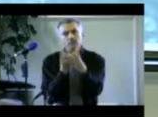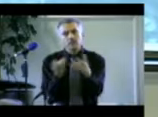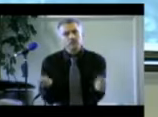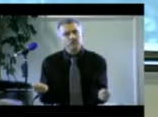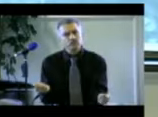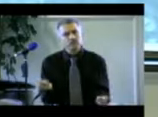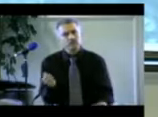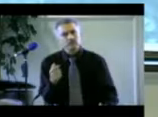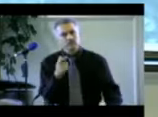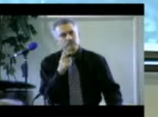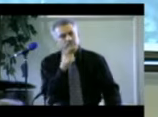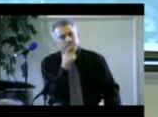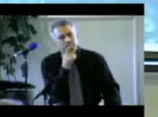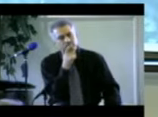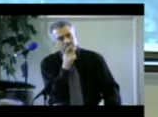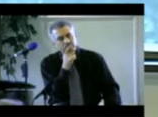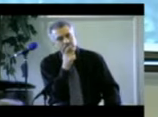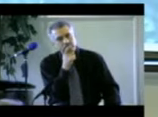sunrise.